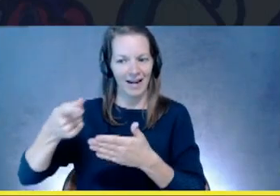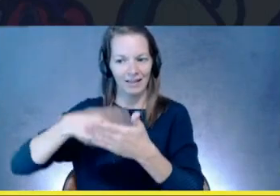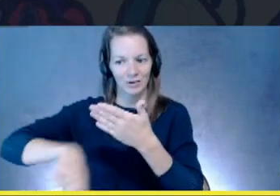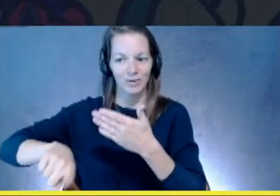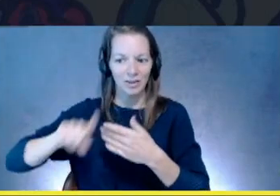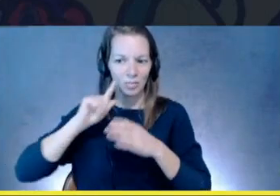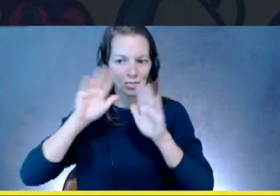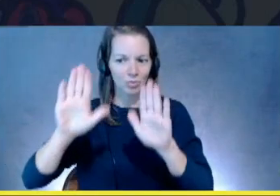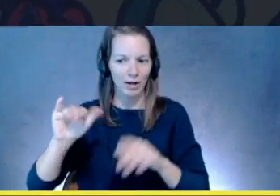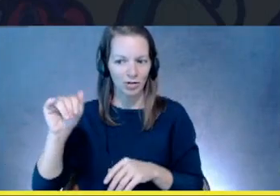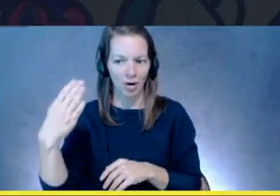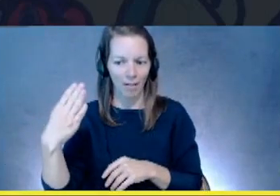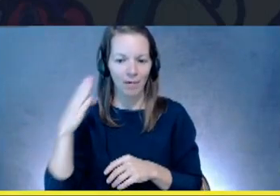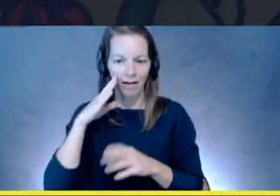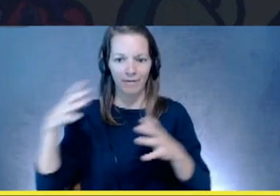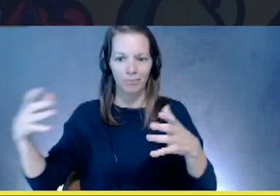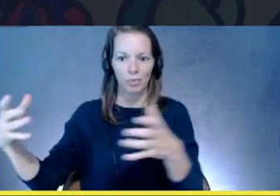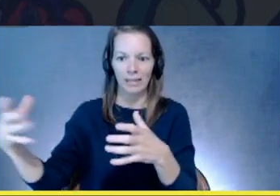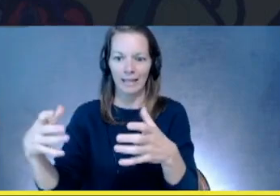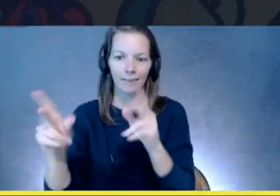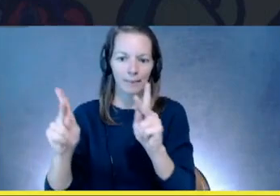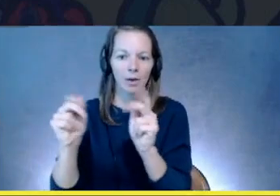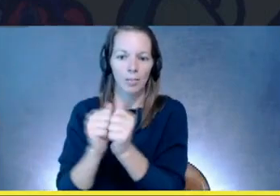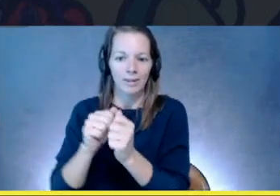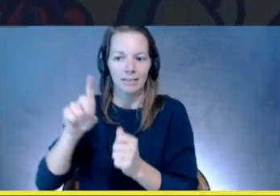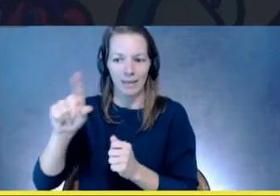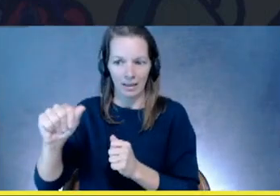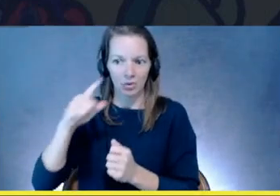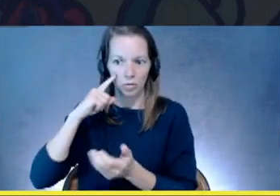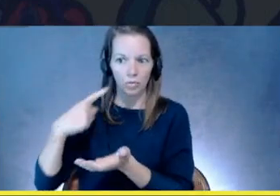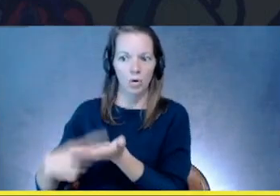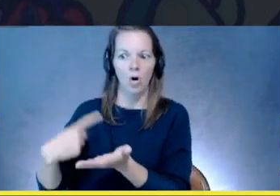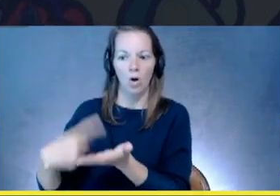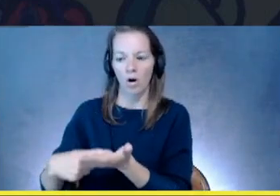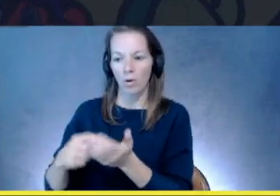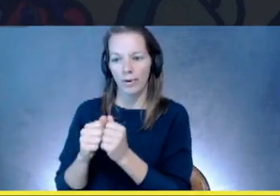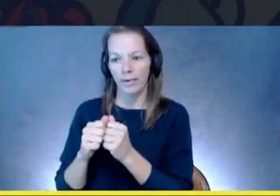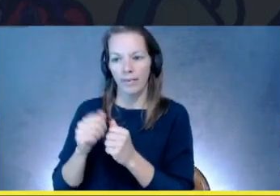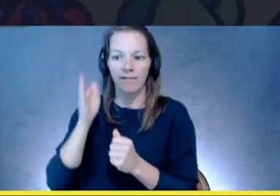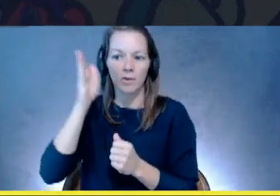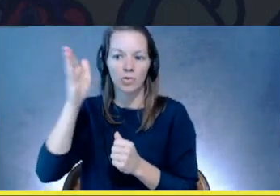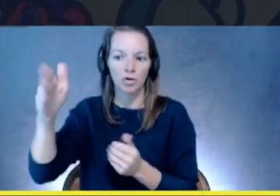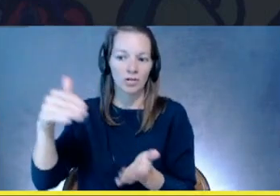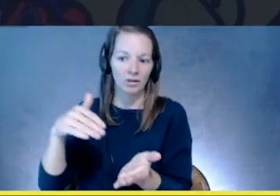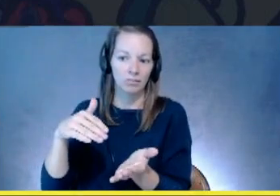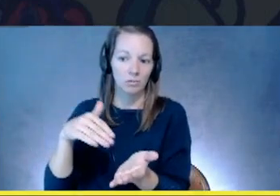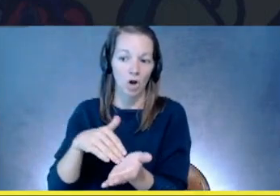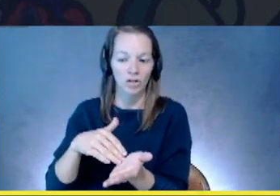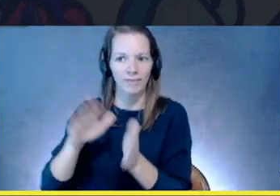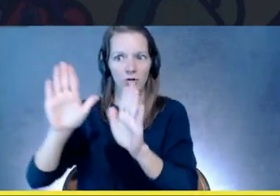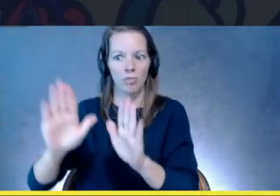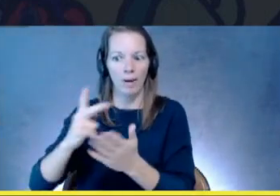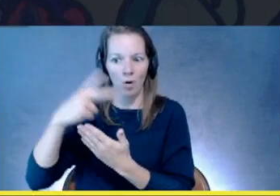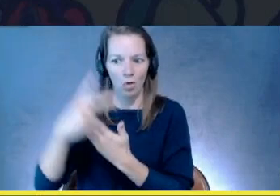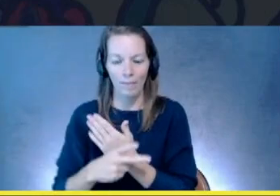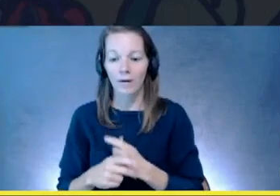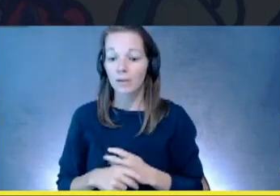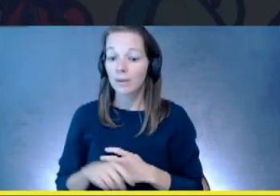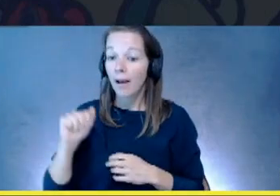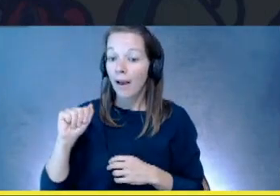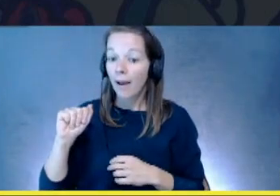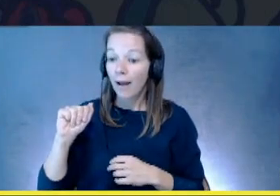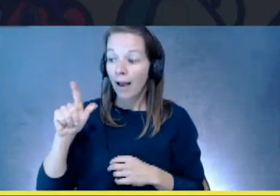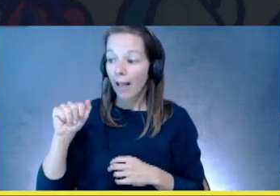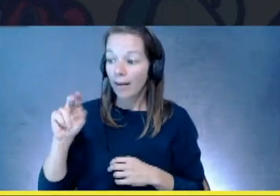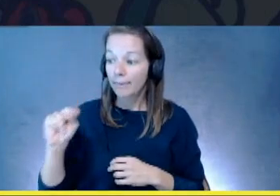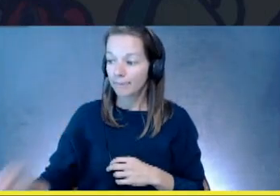job at bringing people with disabilities in to talk to future doctors. And they have a great program set up. So Alan, thank